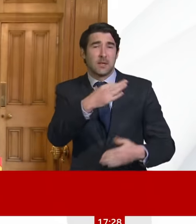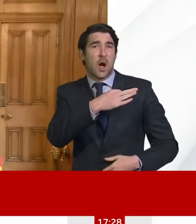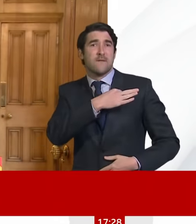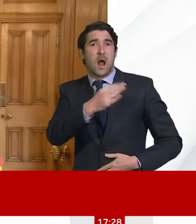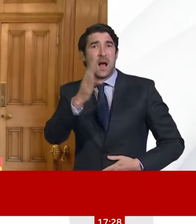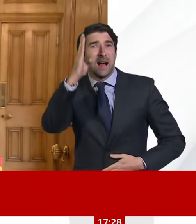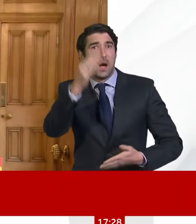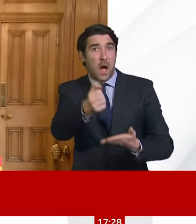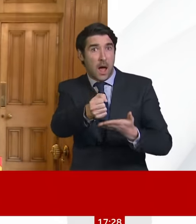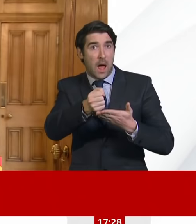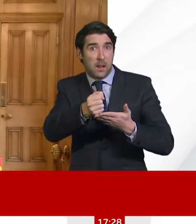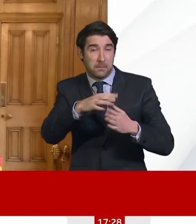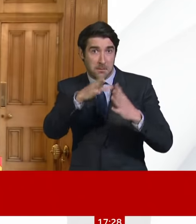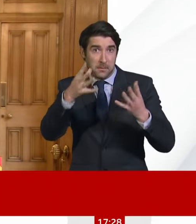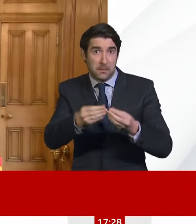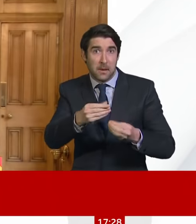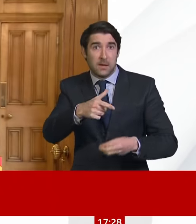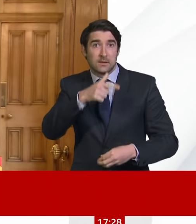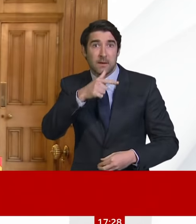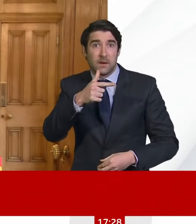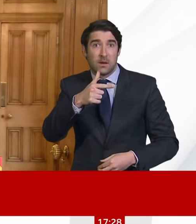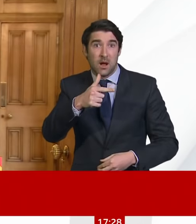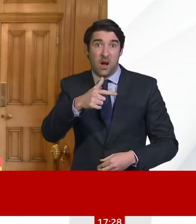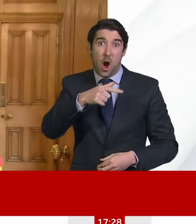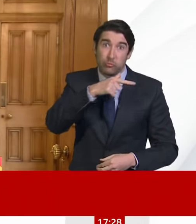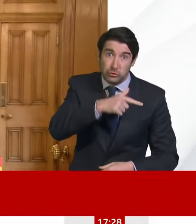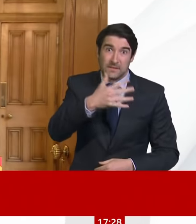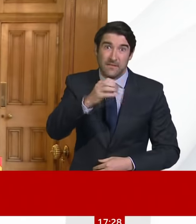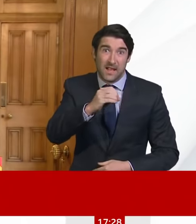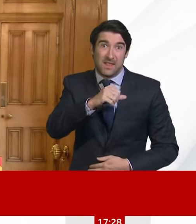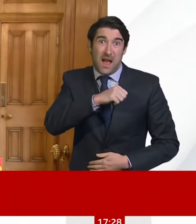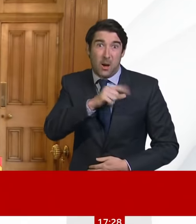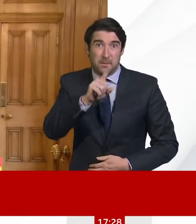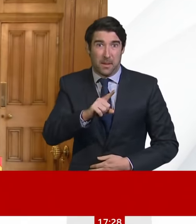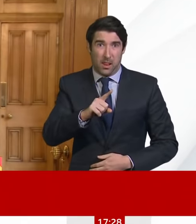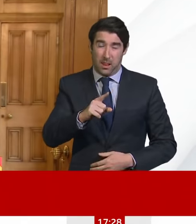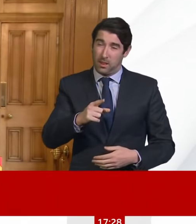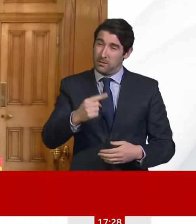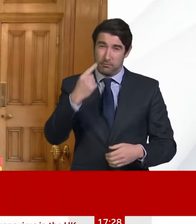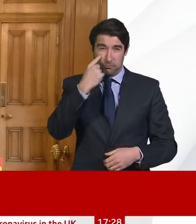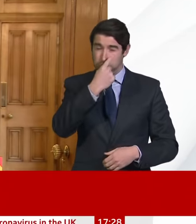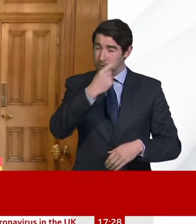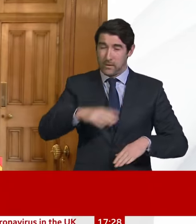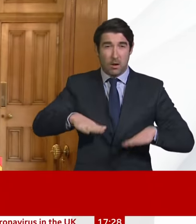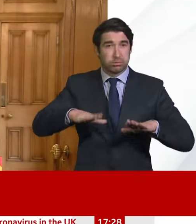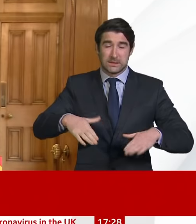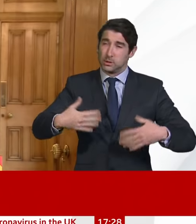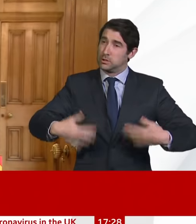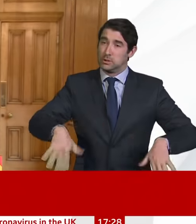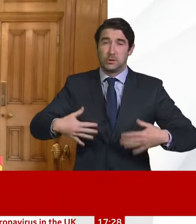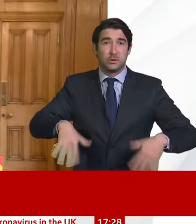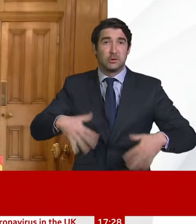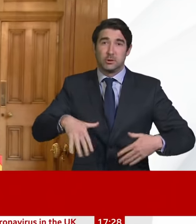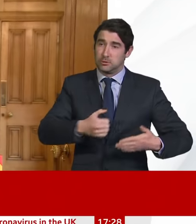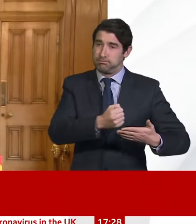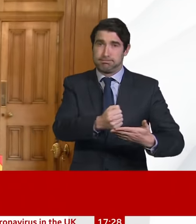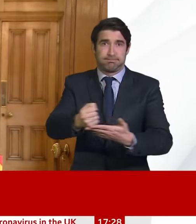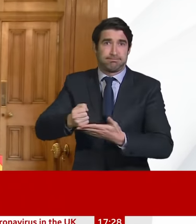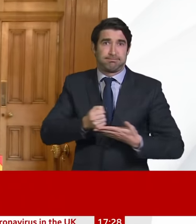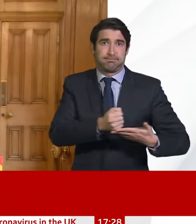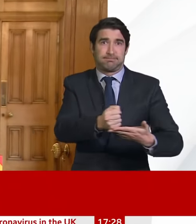its best. Sadly, the coronavirus continues to grow. I can report that through the government's ongoing